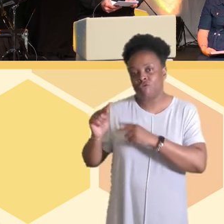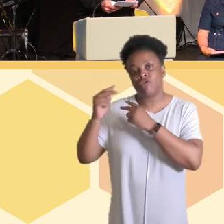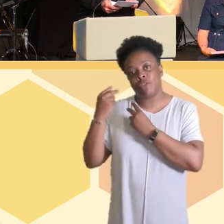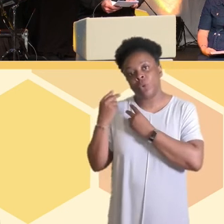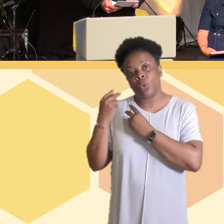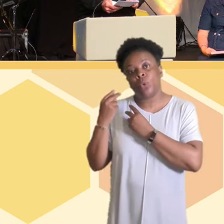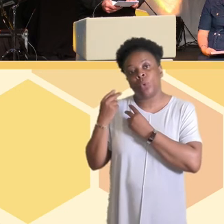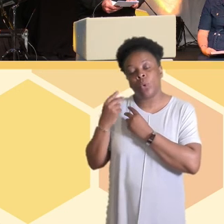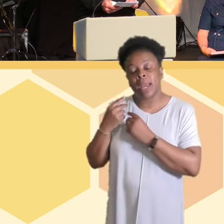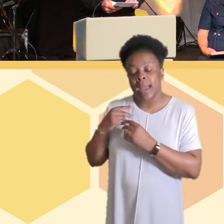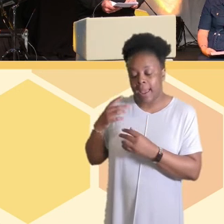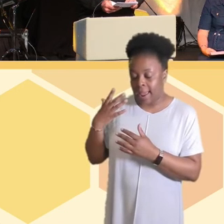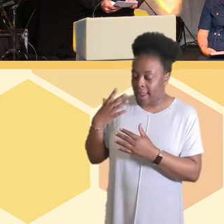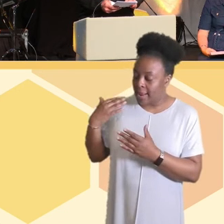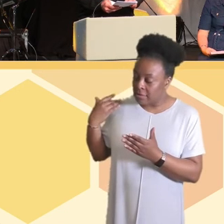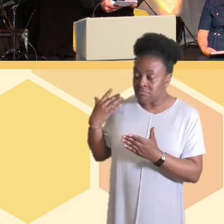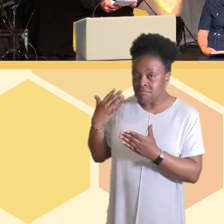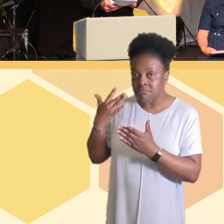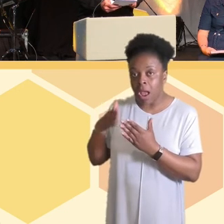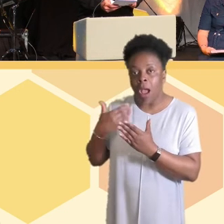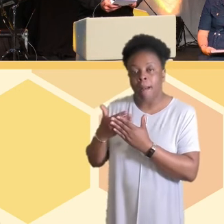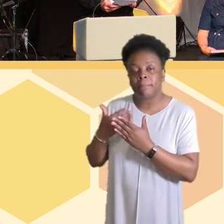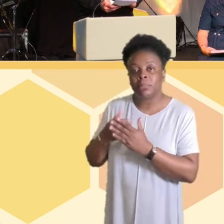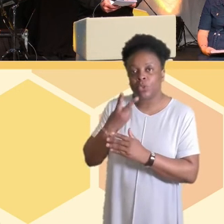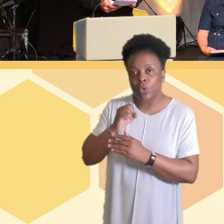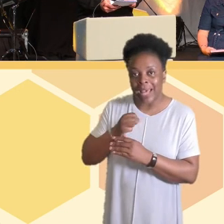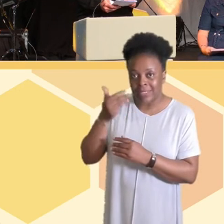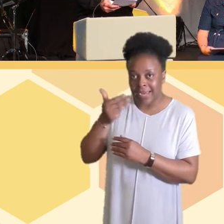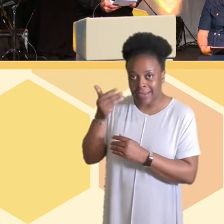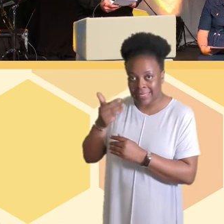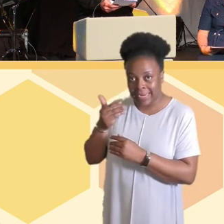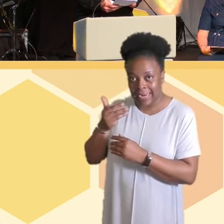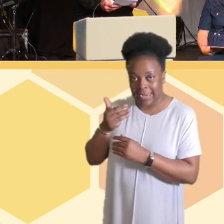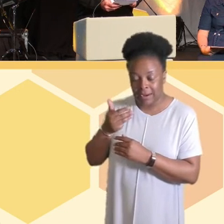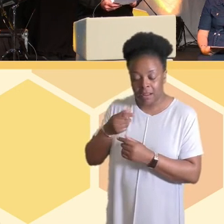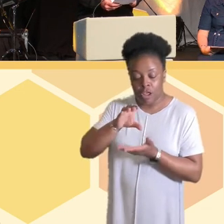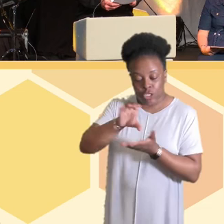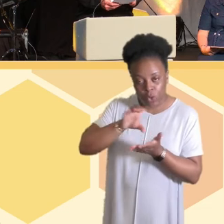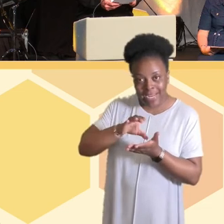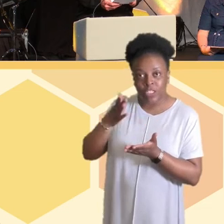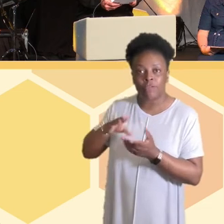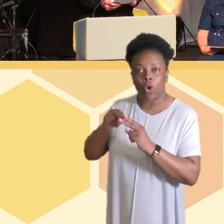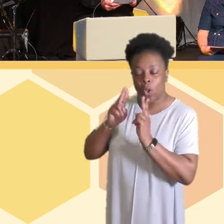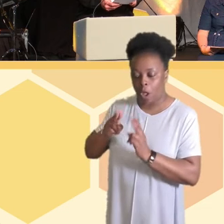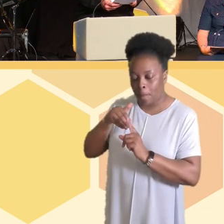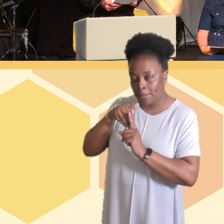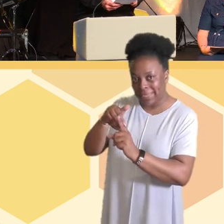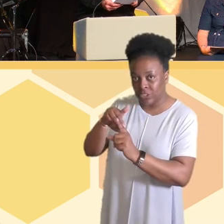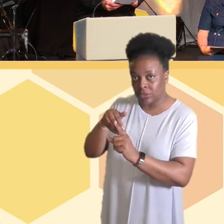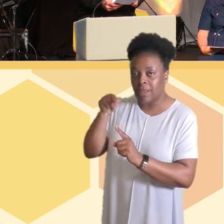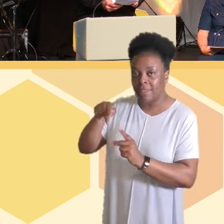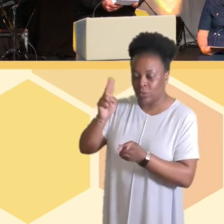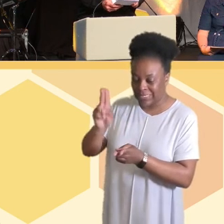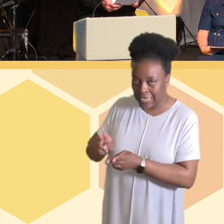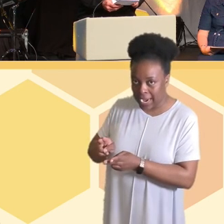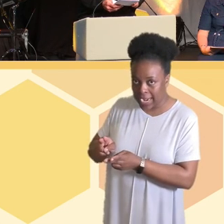until 2019, whilst giving to the home mission appeal was declining, there was a small increase in